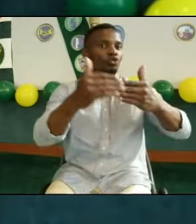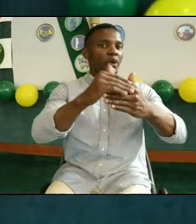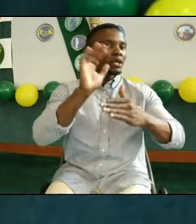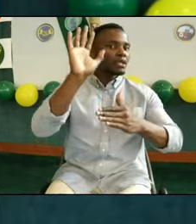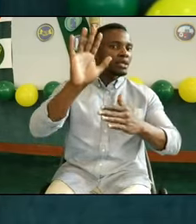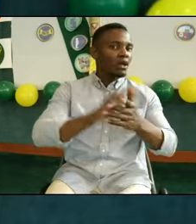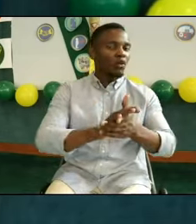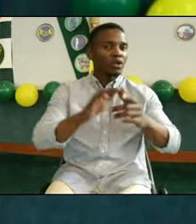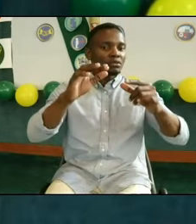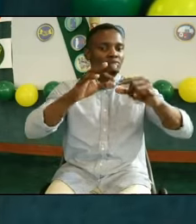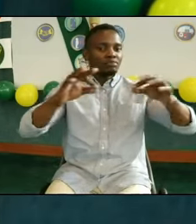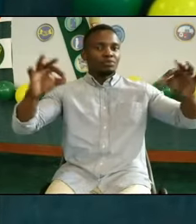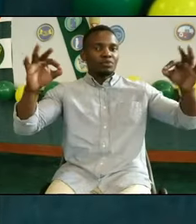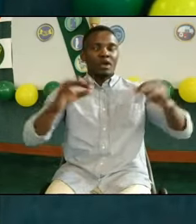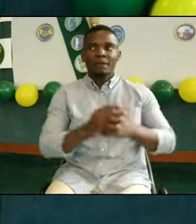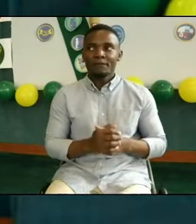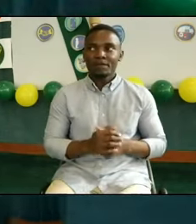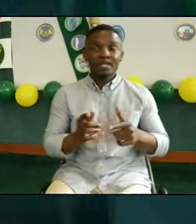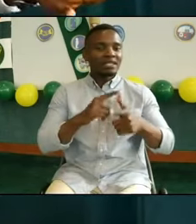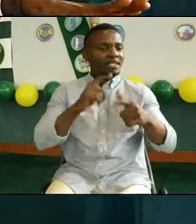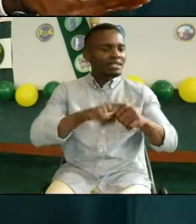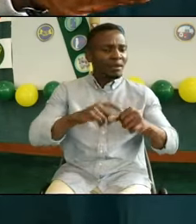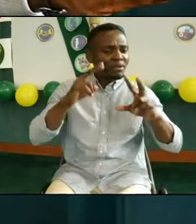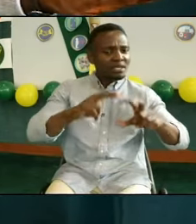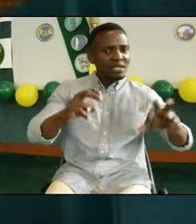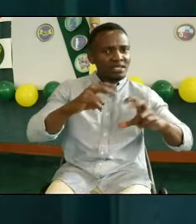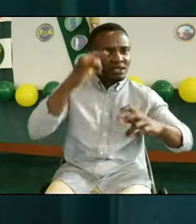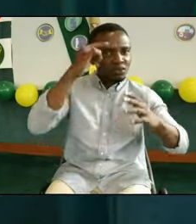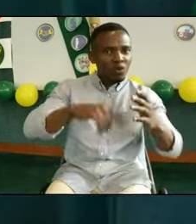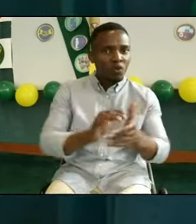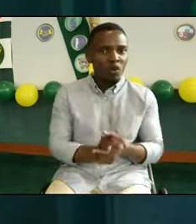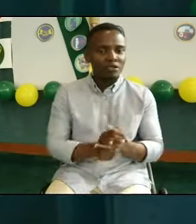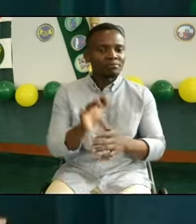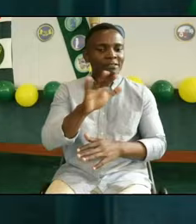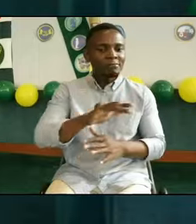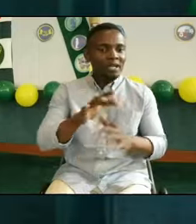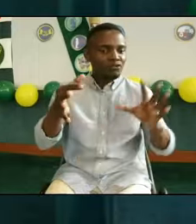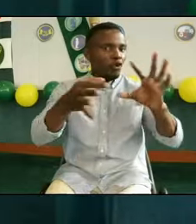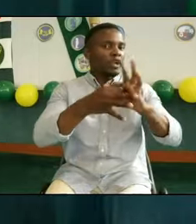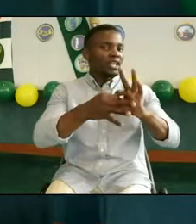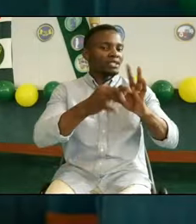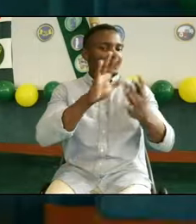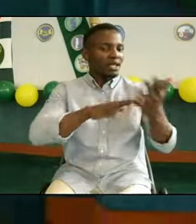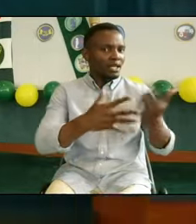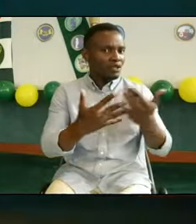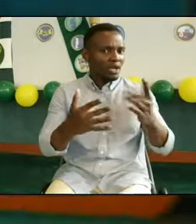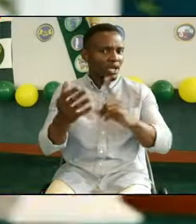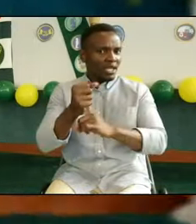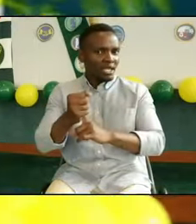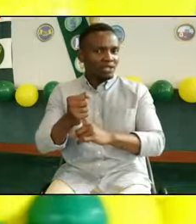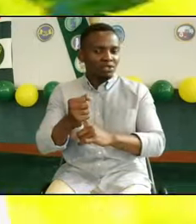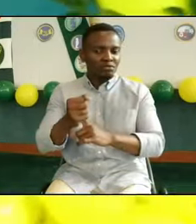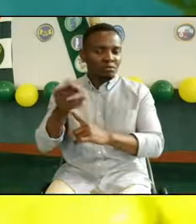satellites. And when they check for signal, they did not get the signal in the town. So they had to